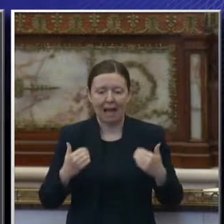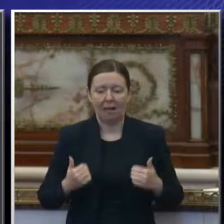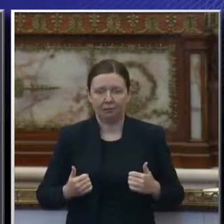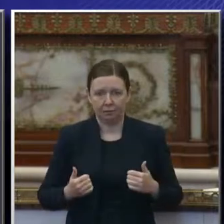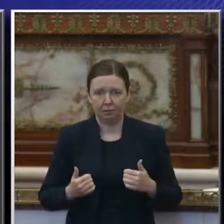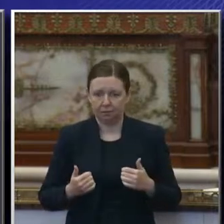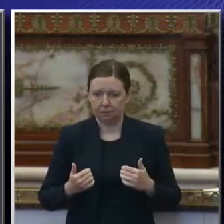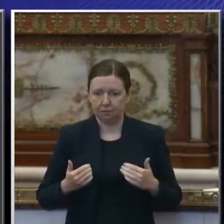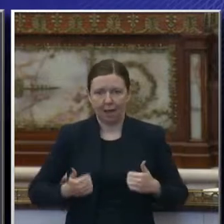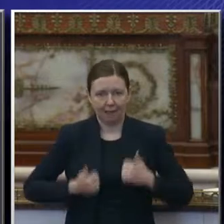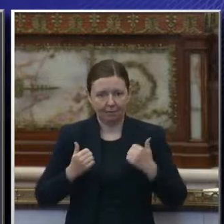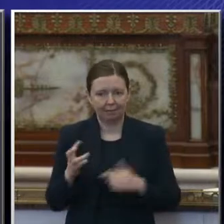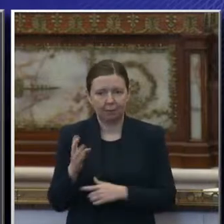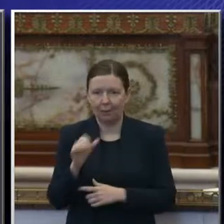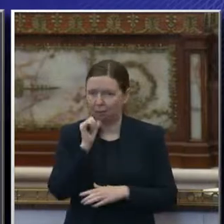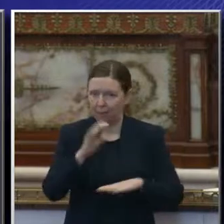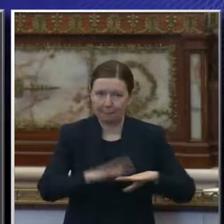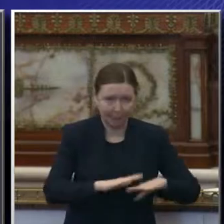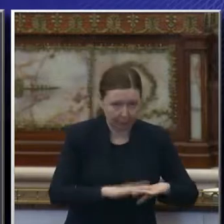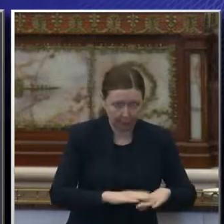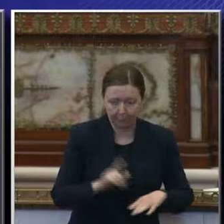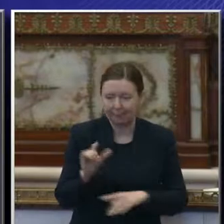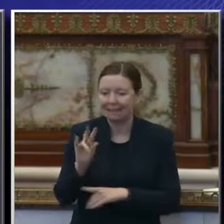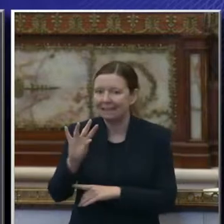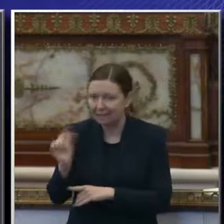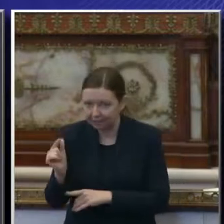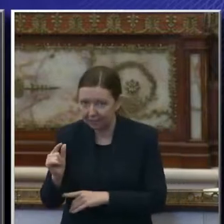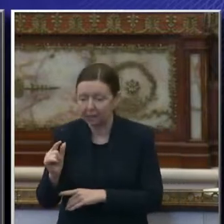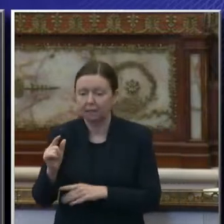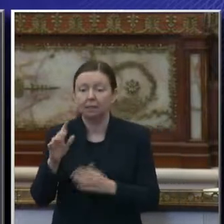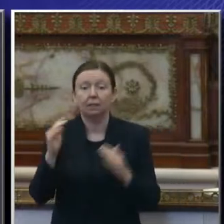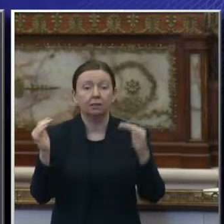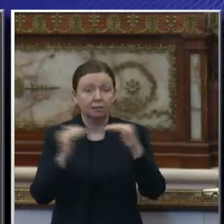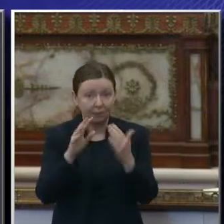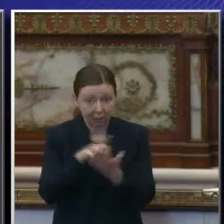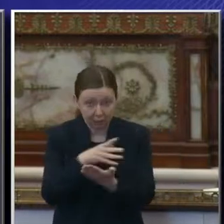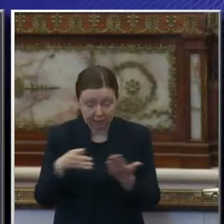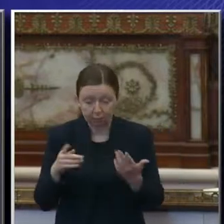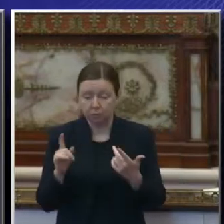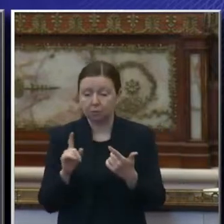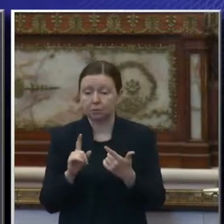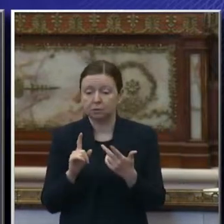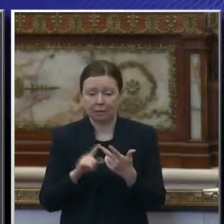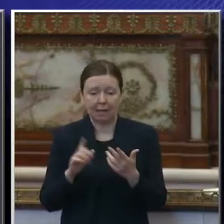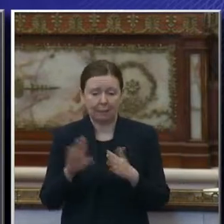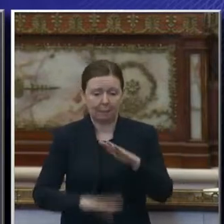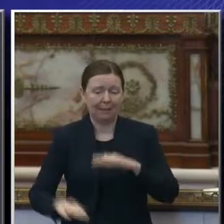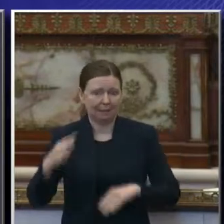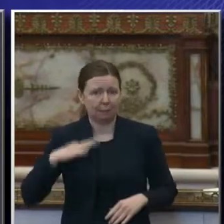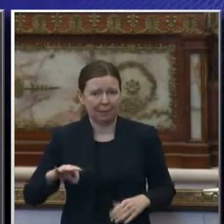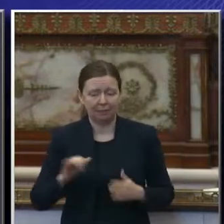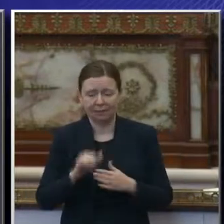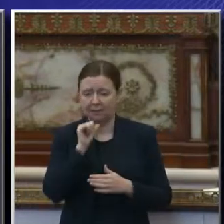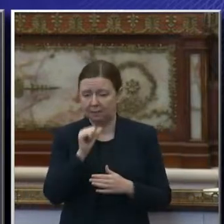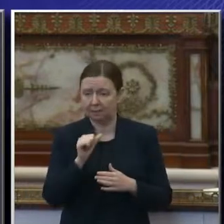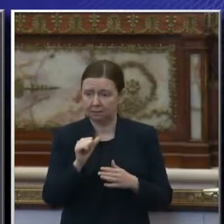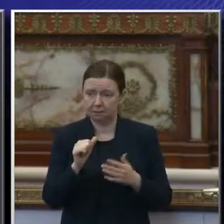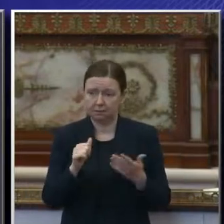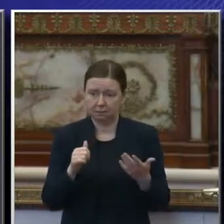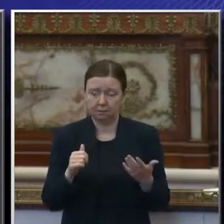wage, not a minimum wage, but a living wage, fair schedules, and basic benefits that are